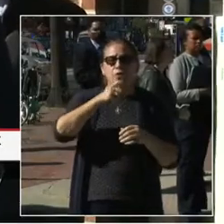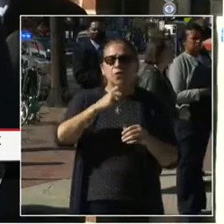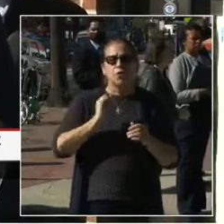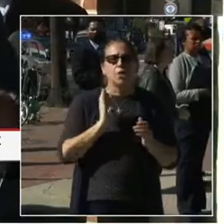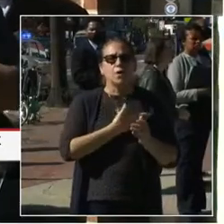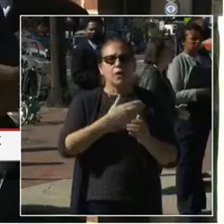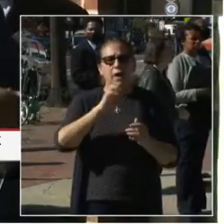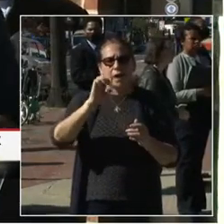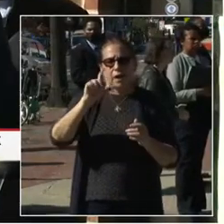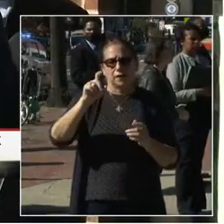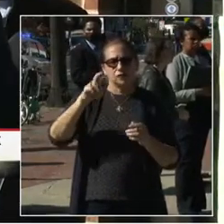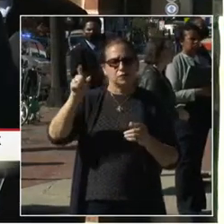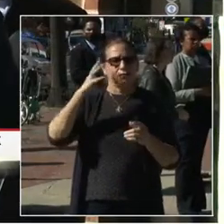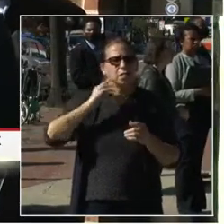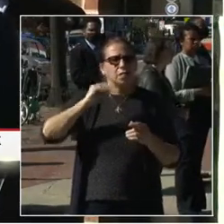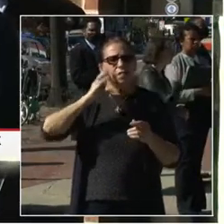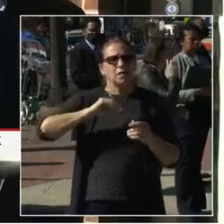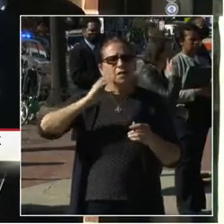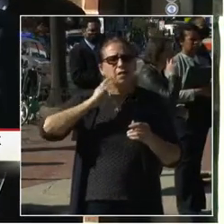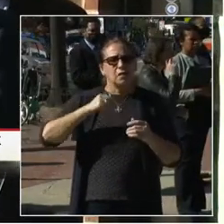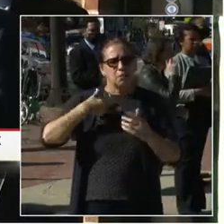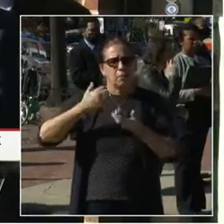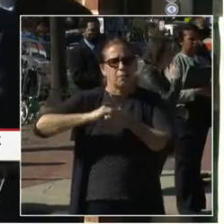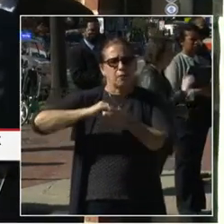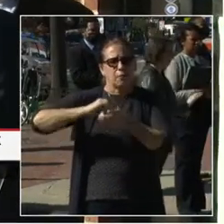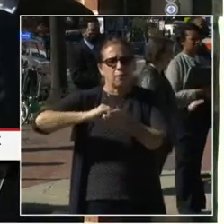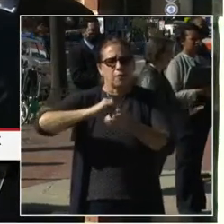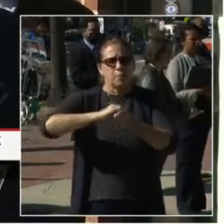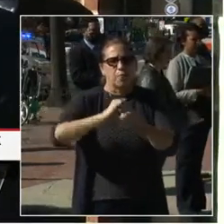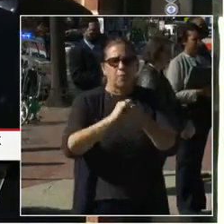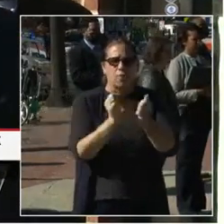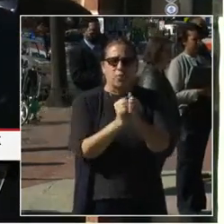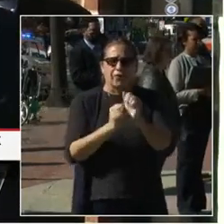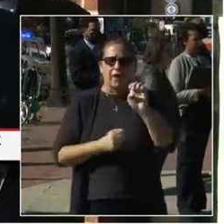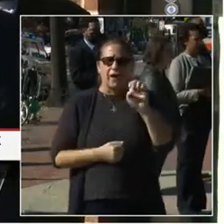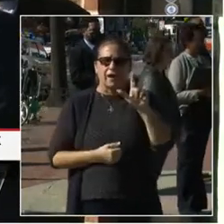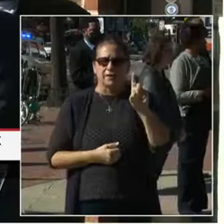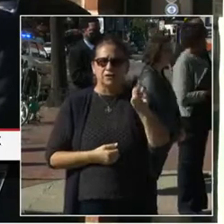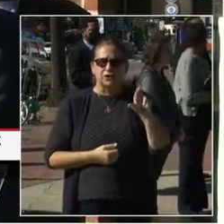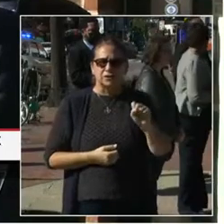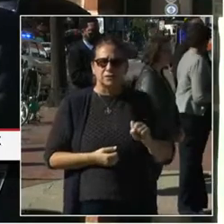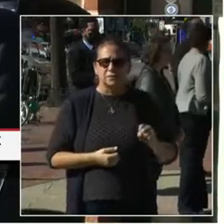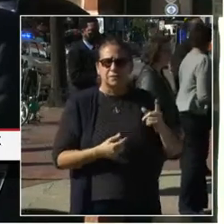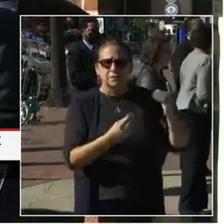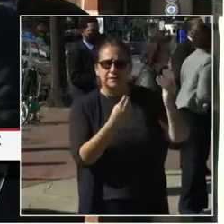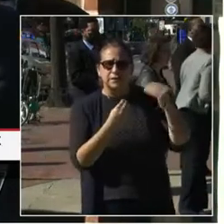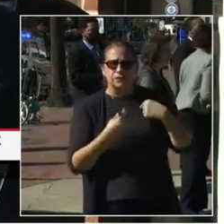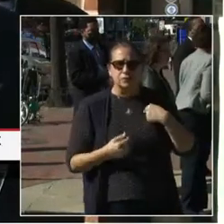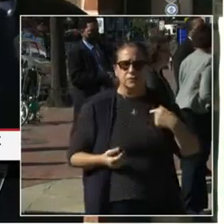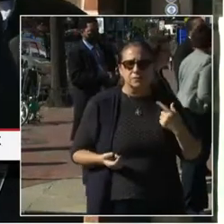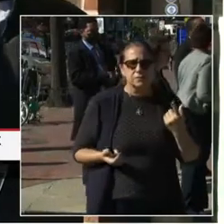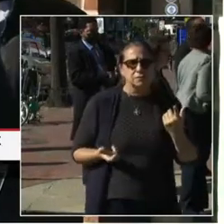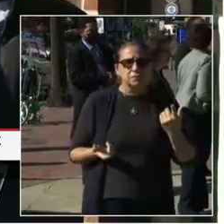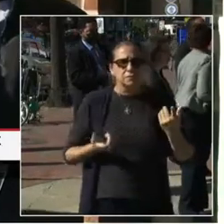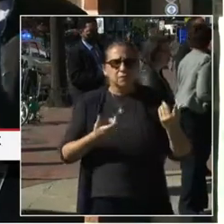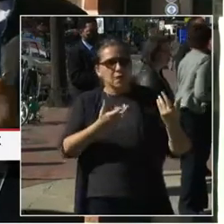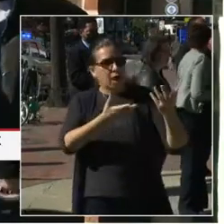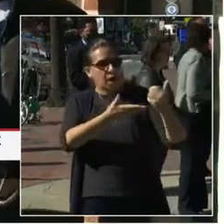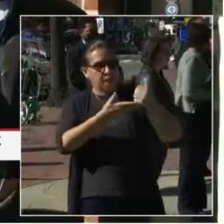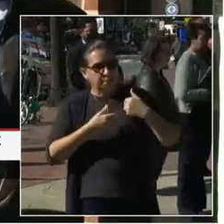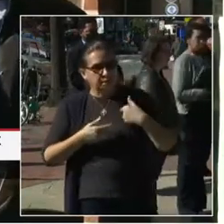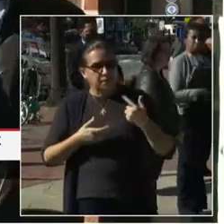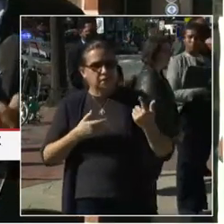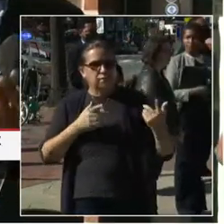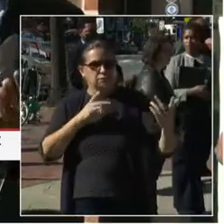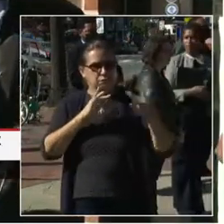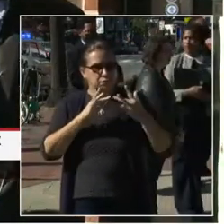our businesses get reconnected to our community. And because when you get connected to your community, you have the roots to sustain and